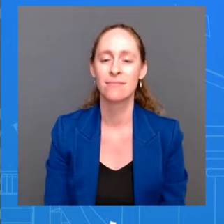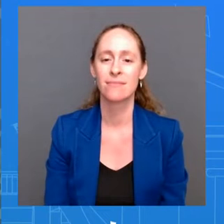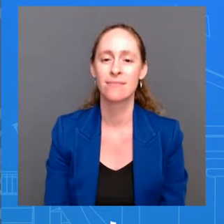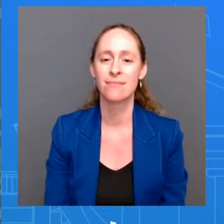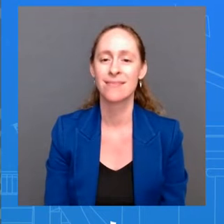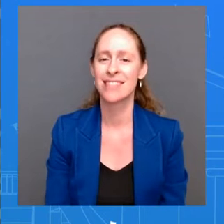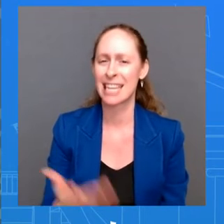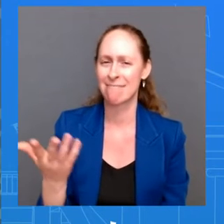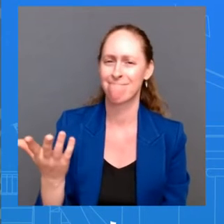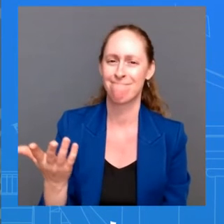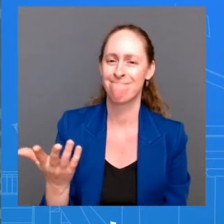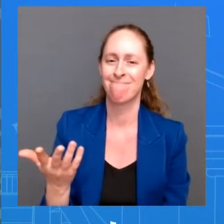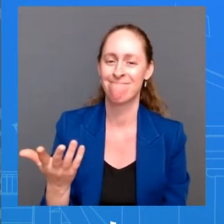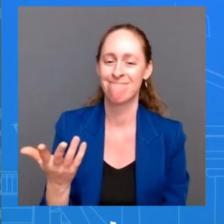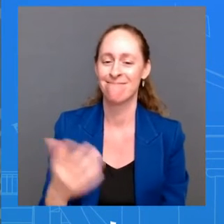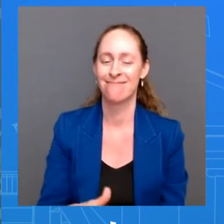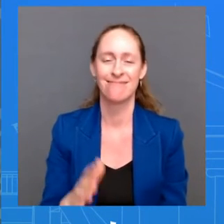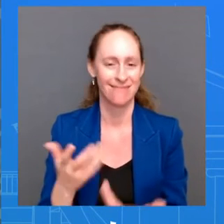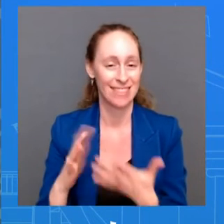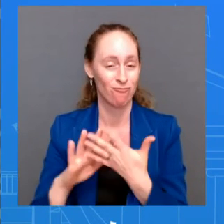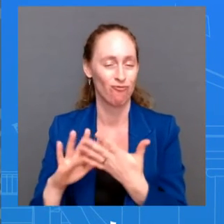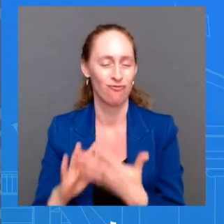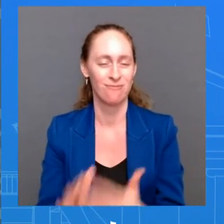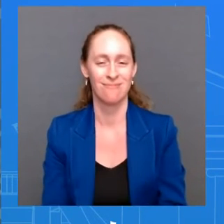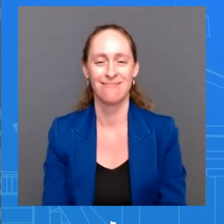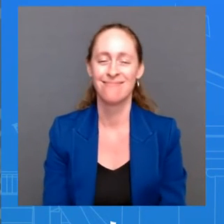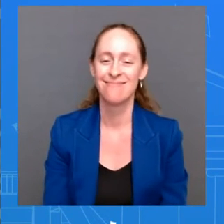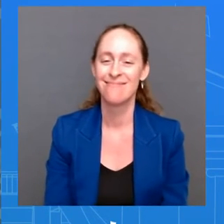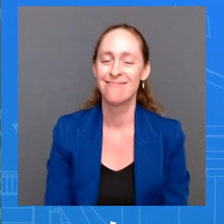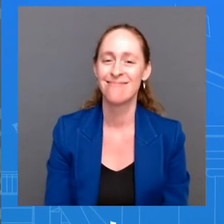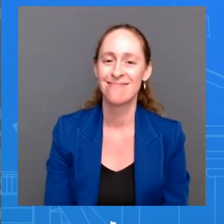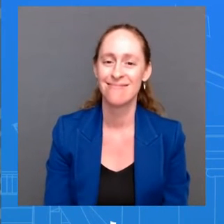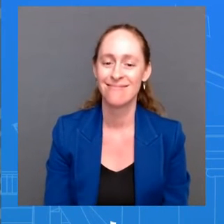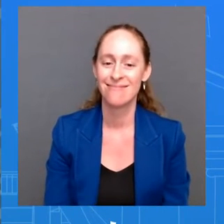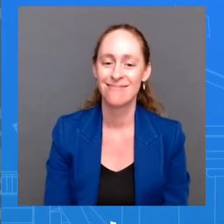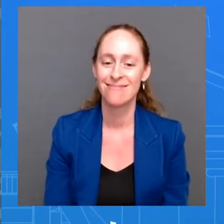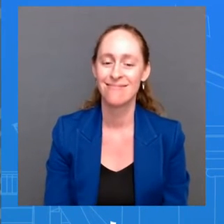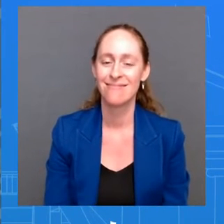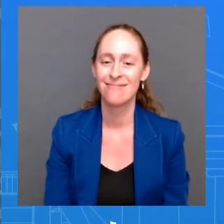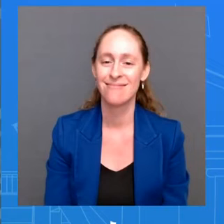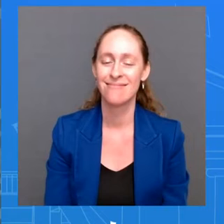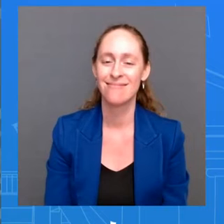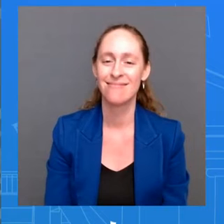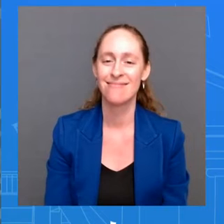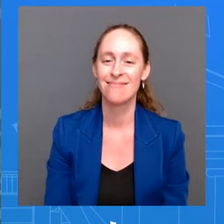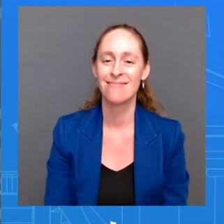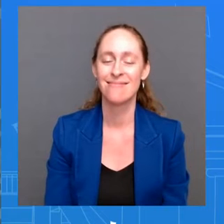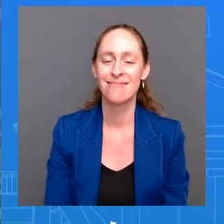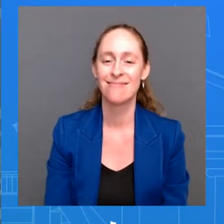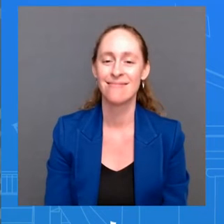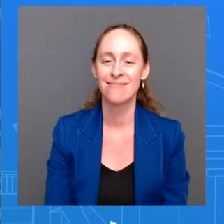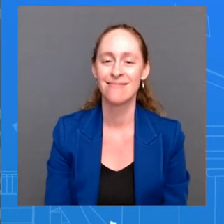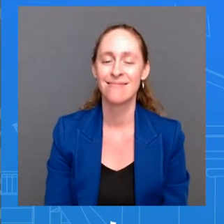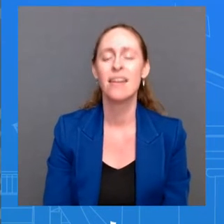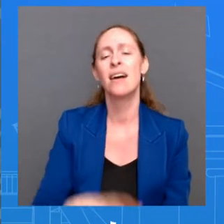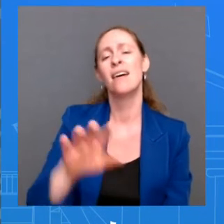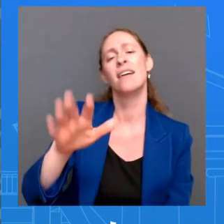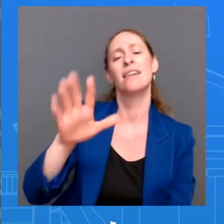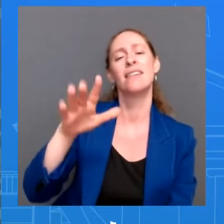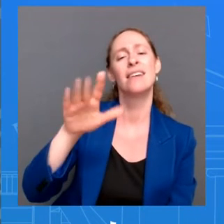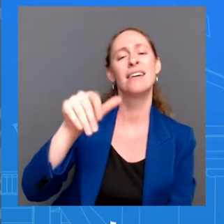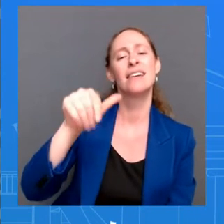people. Earlier this week, or just yesterday, the CHIPS Act was passed, and how critical that's going